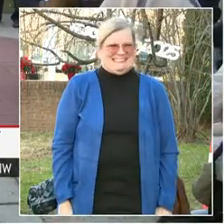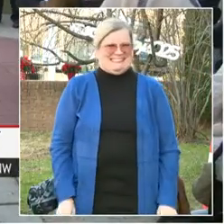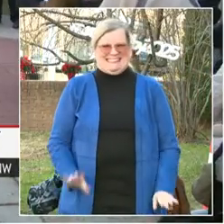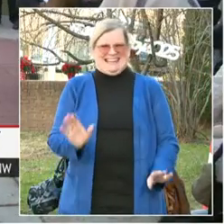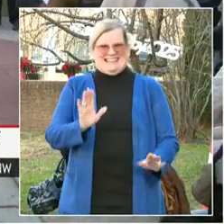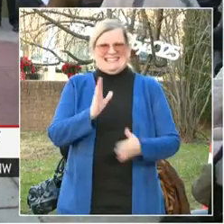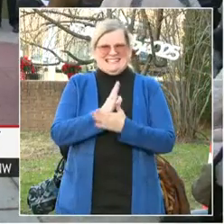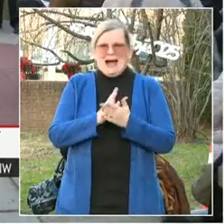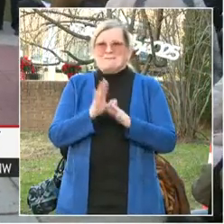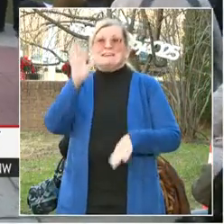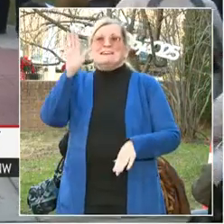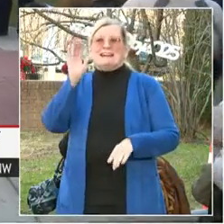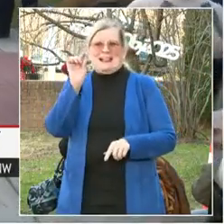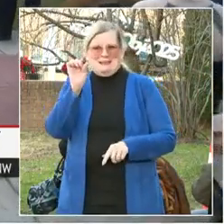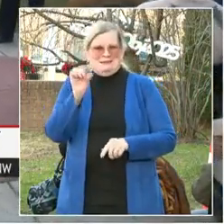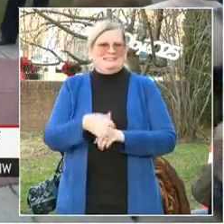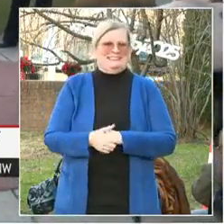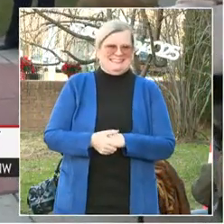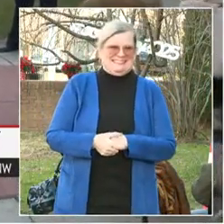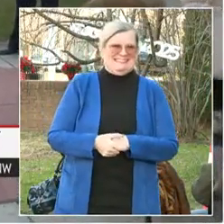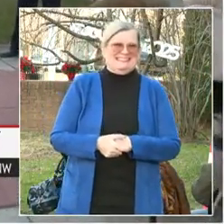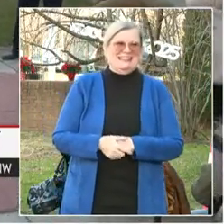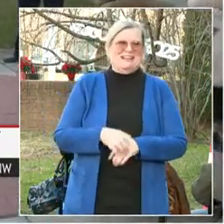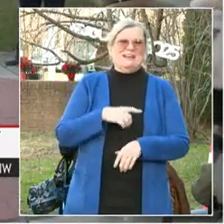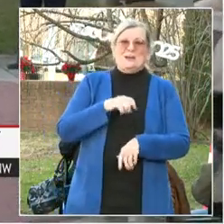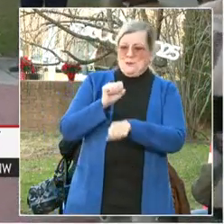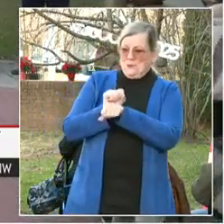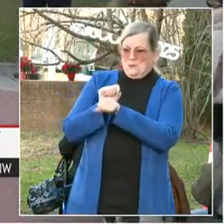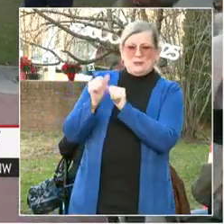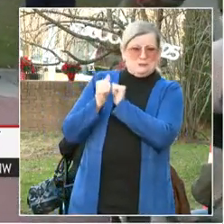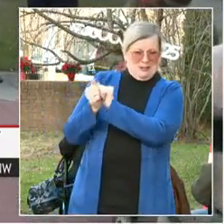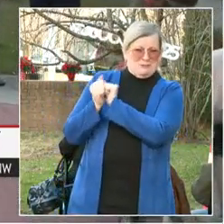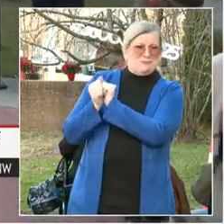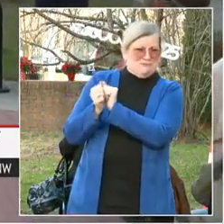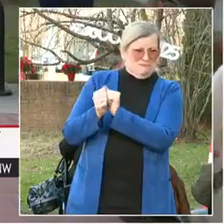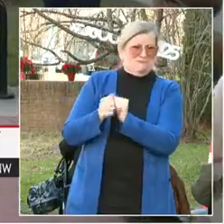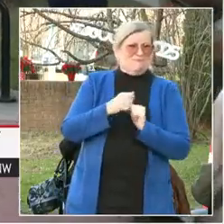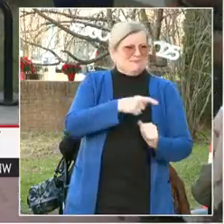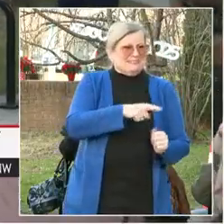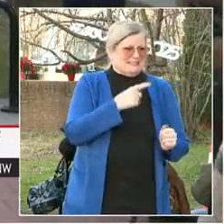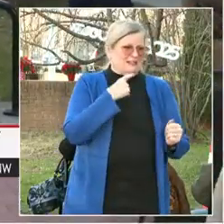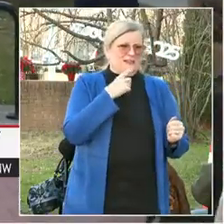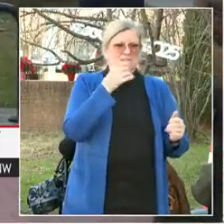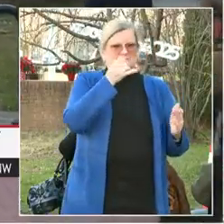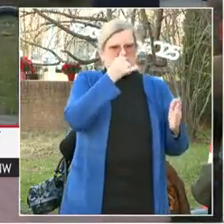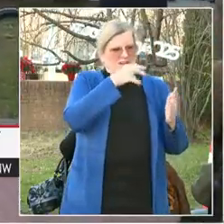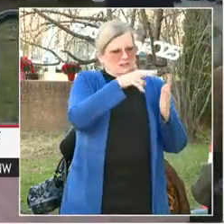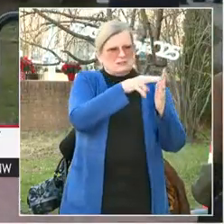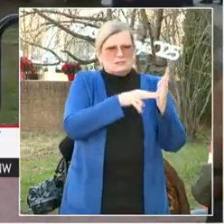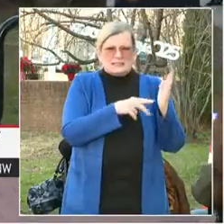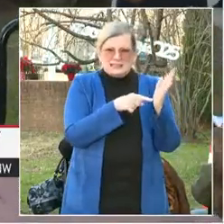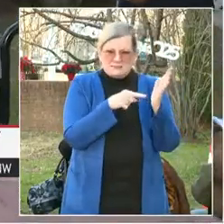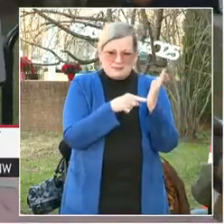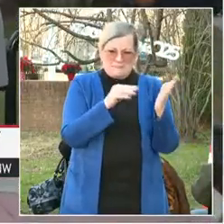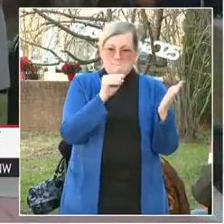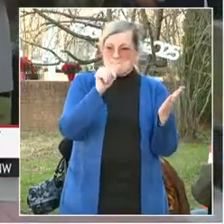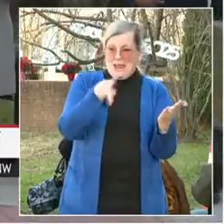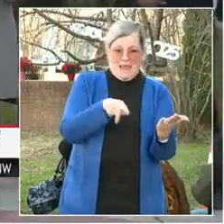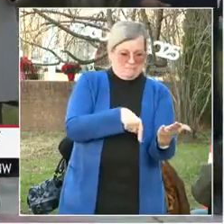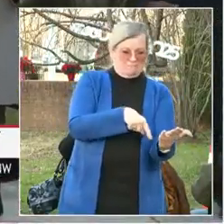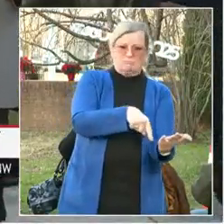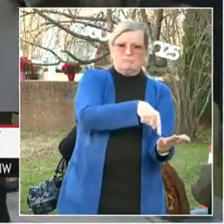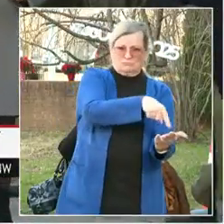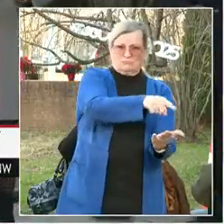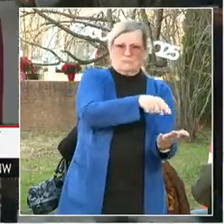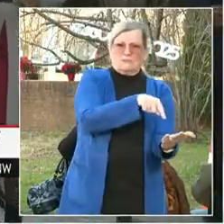here's what we'll do. We're going to work together to read this roadmap, right? And what this roadmap does is it actually